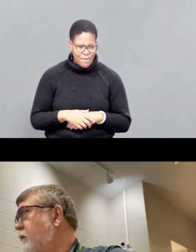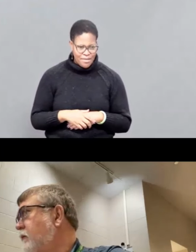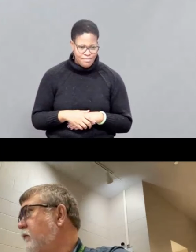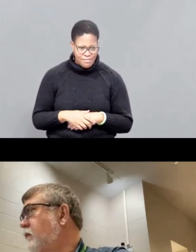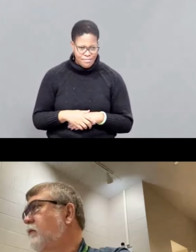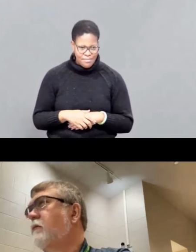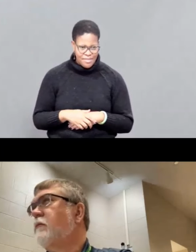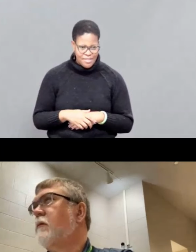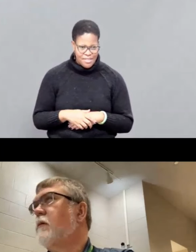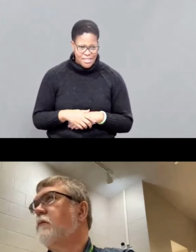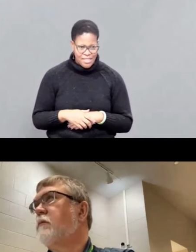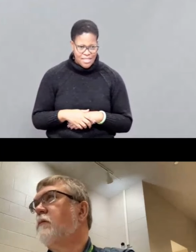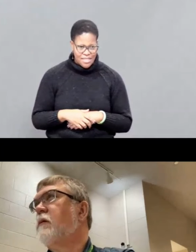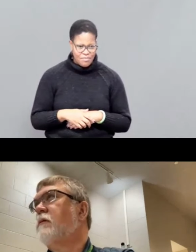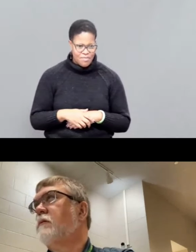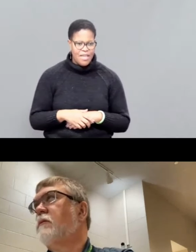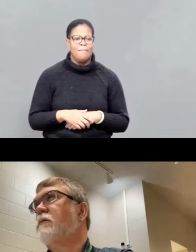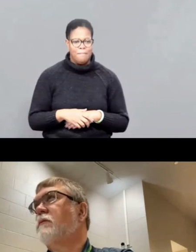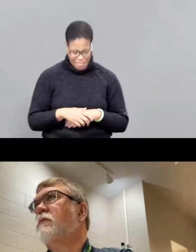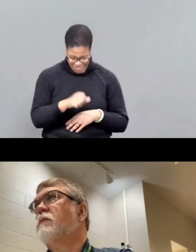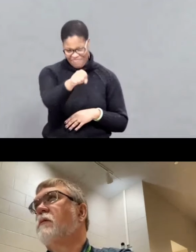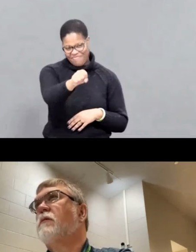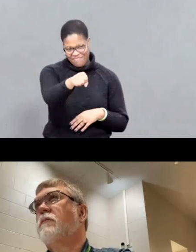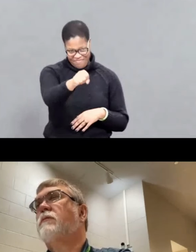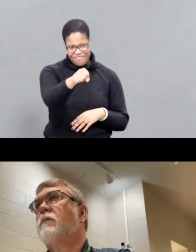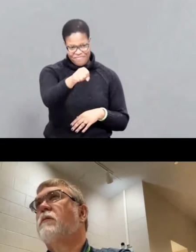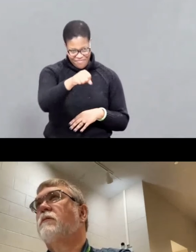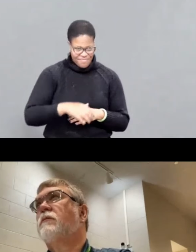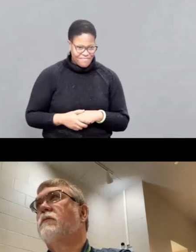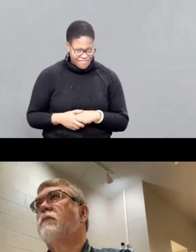Mike Chapman? Is that? yes.